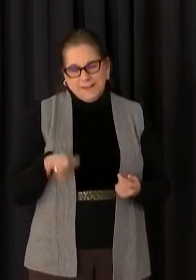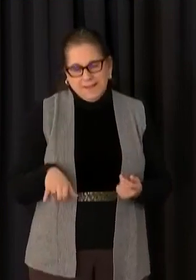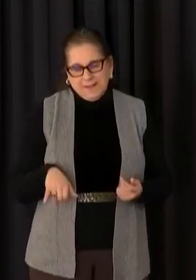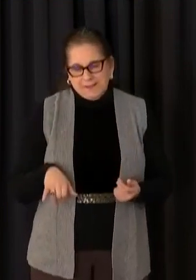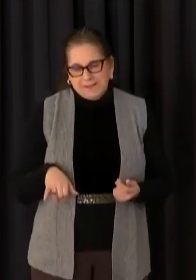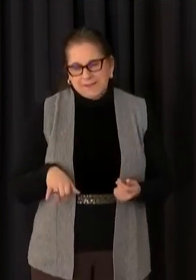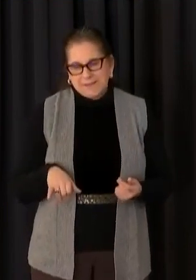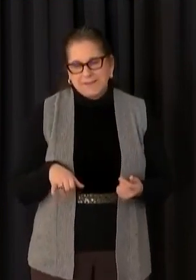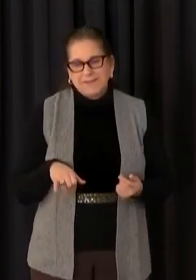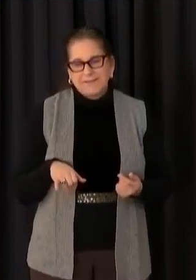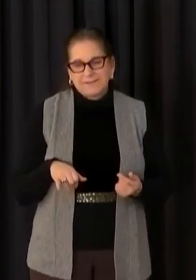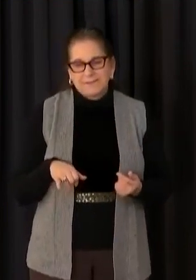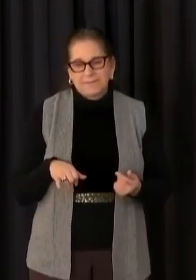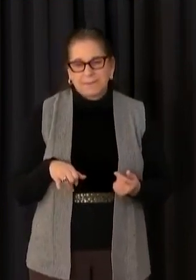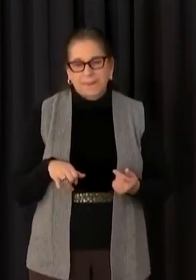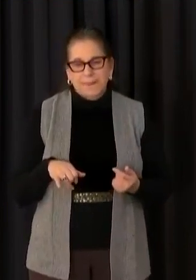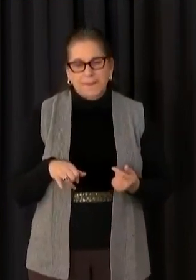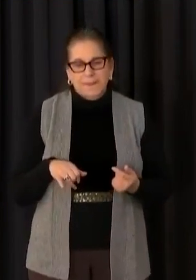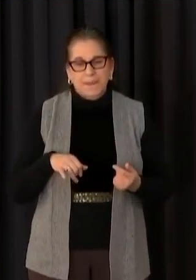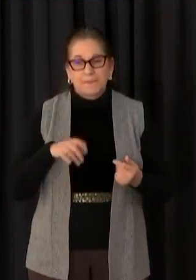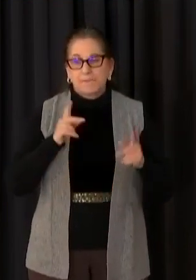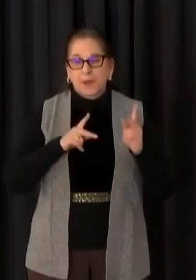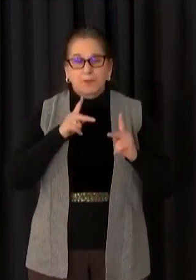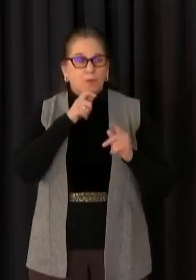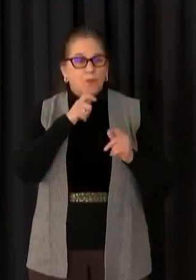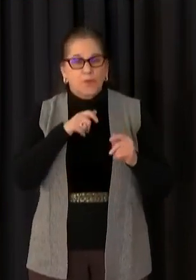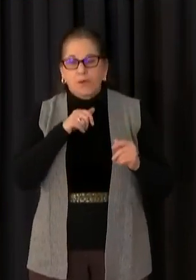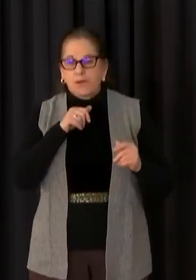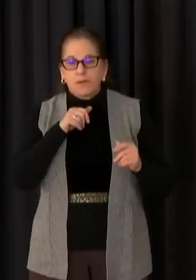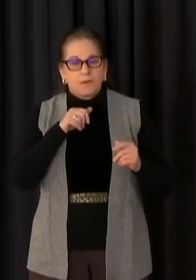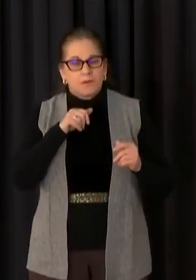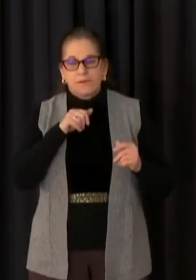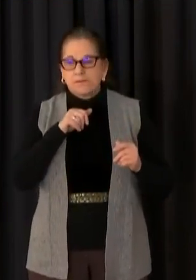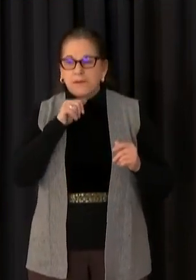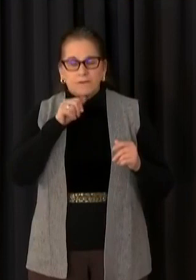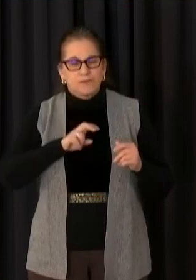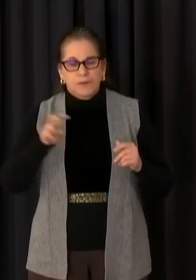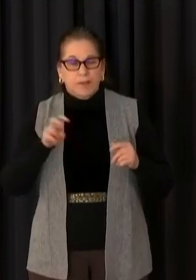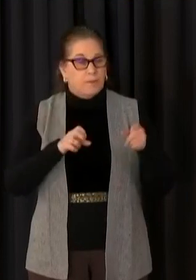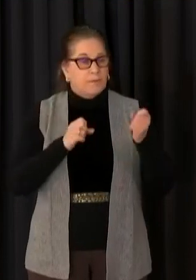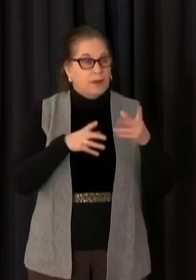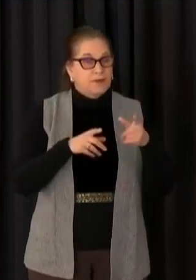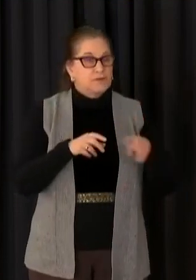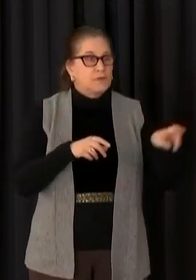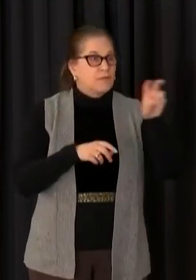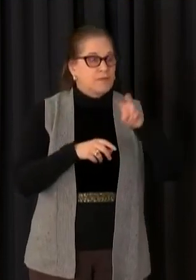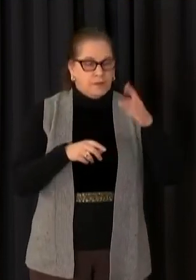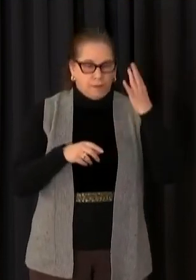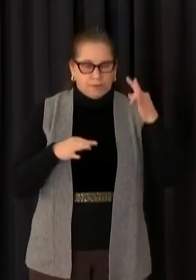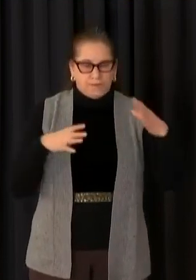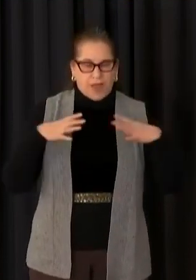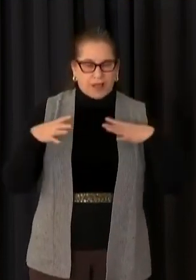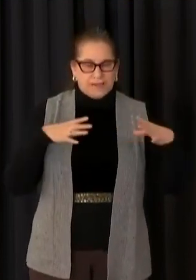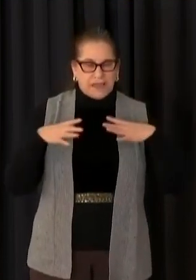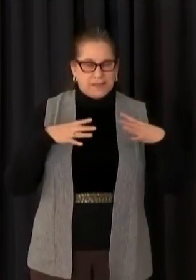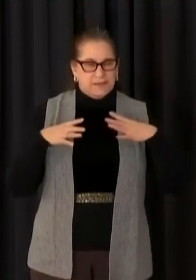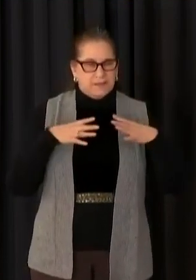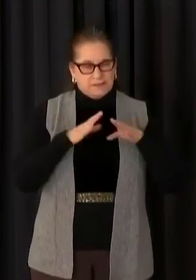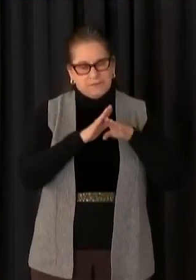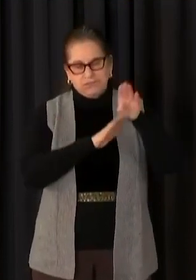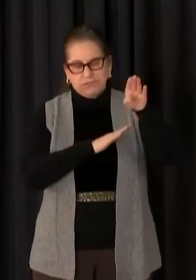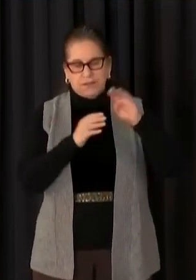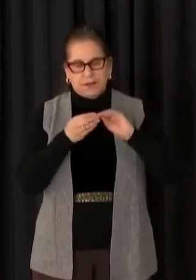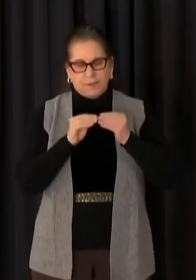had non-essential travel or travel related to the holidays, the Christmas and New Year holiday